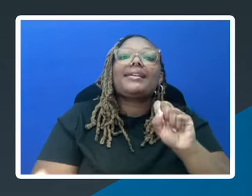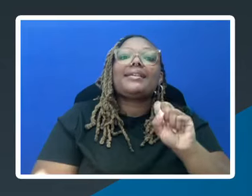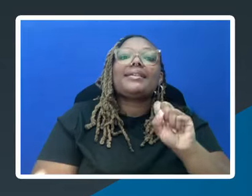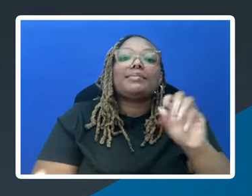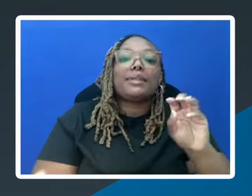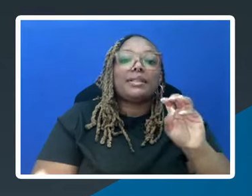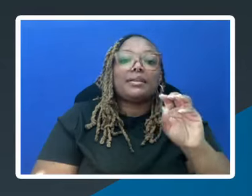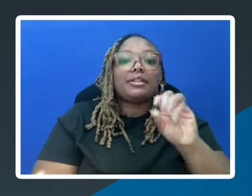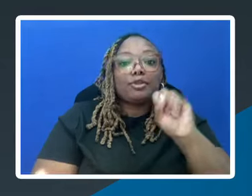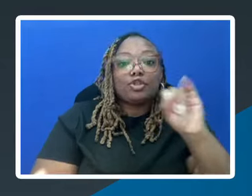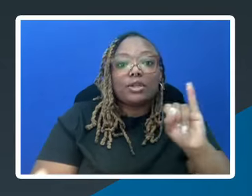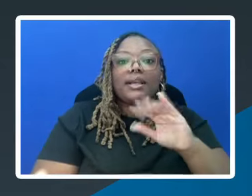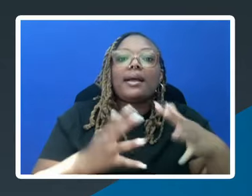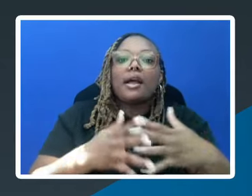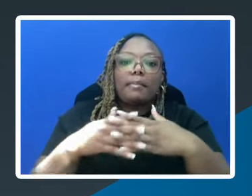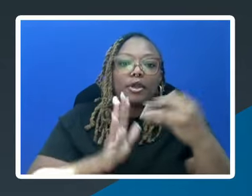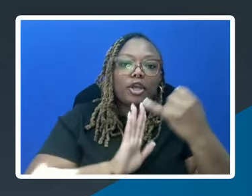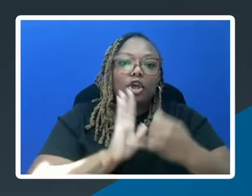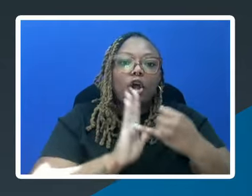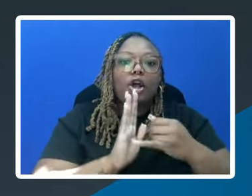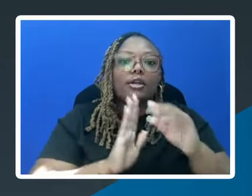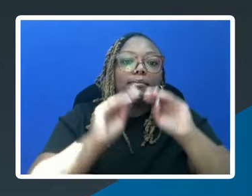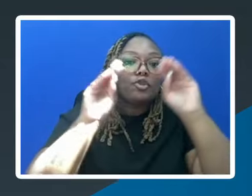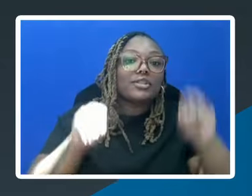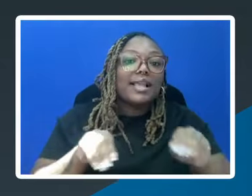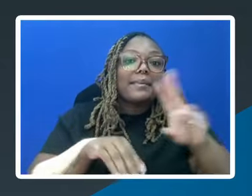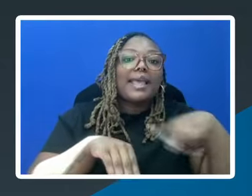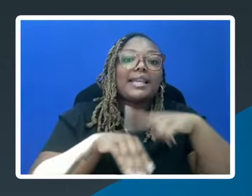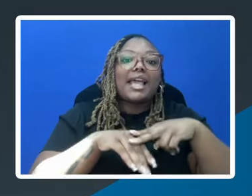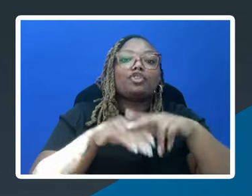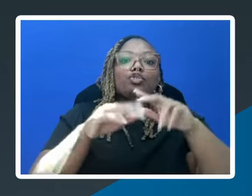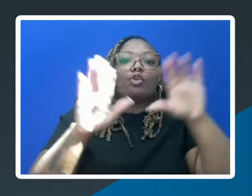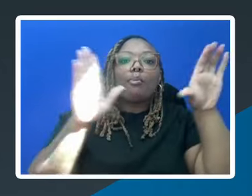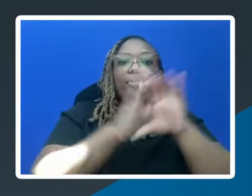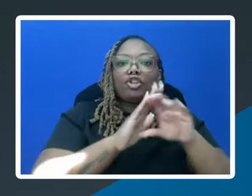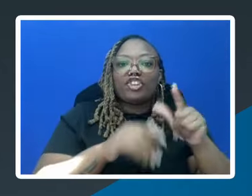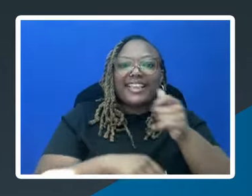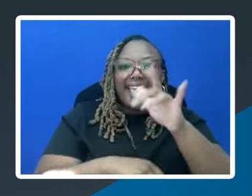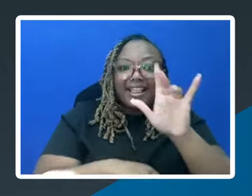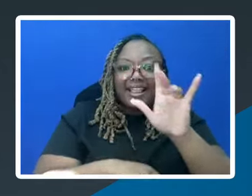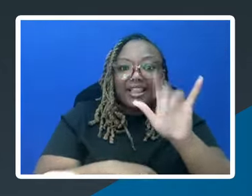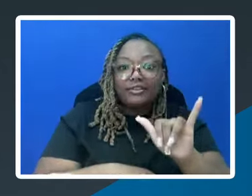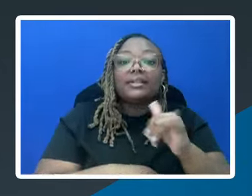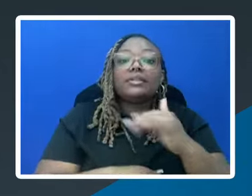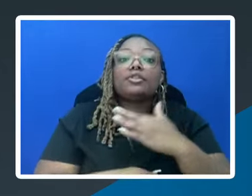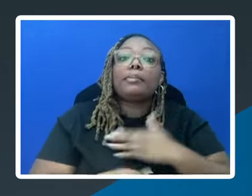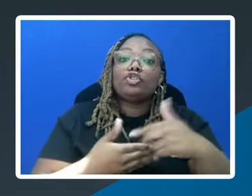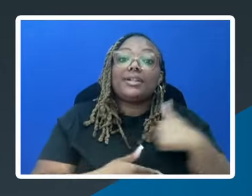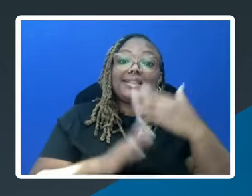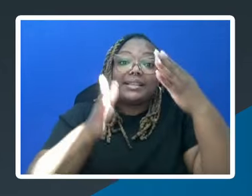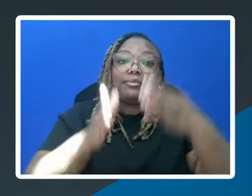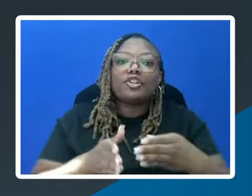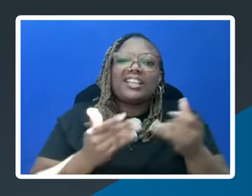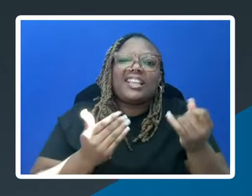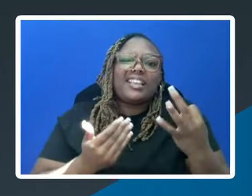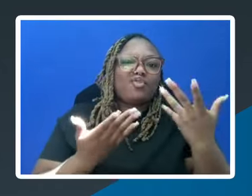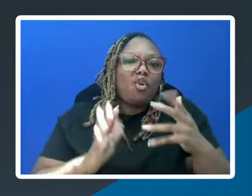and National Portrait Gallery. So tomorrow, please join us in person if you've already registered for those sessions. And